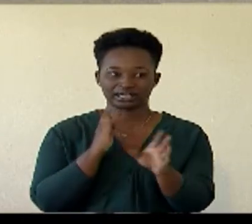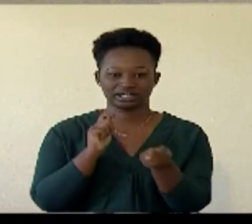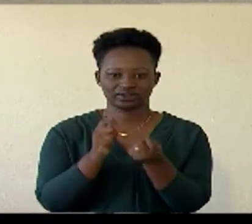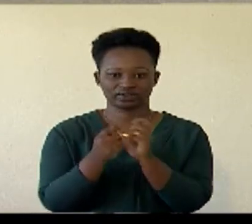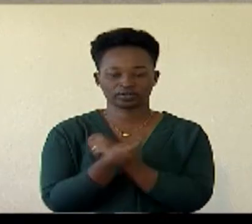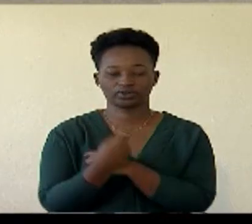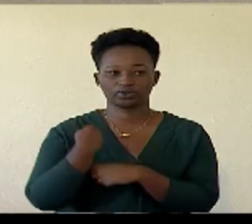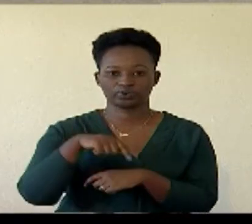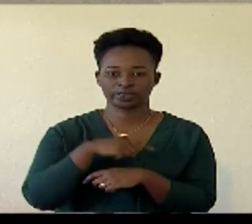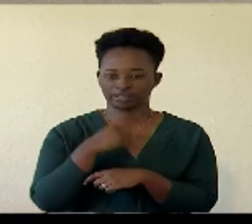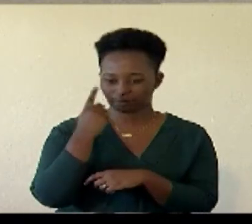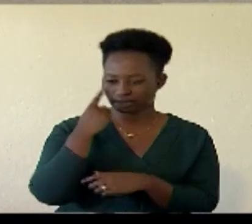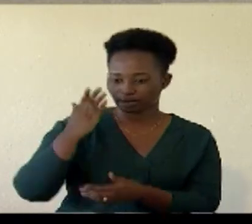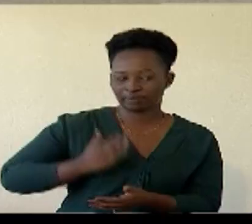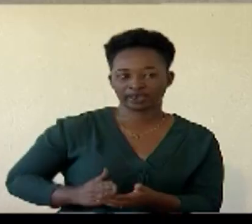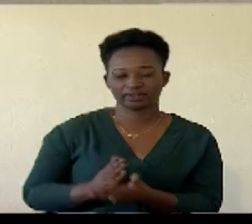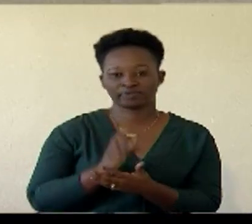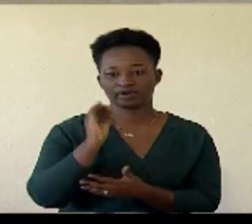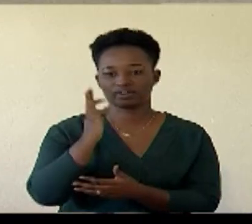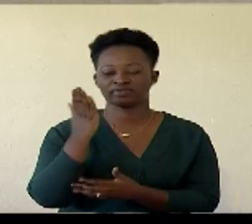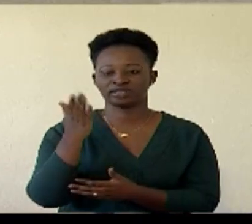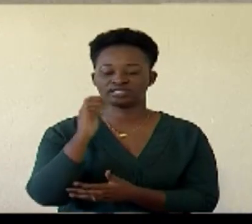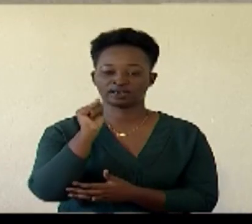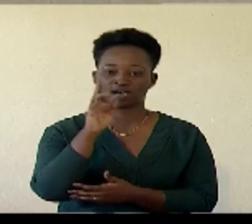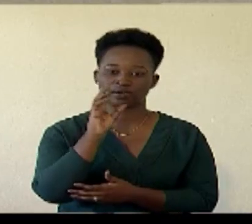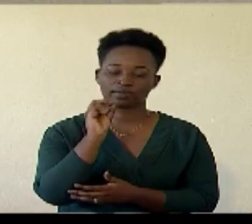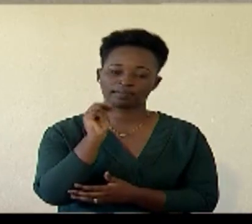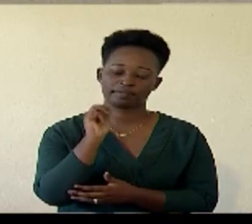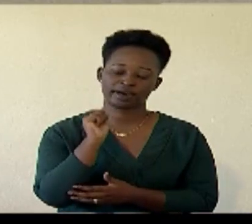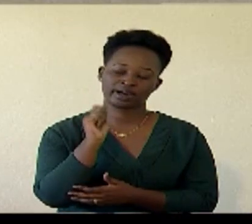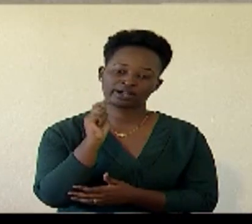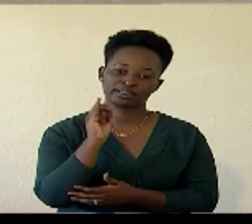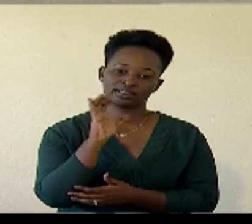the behavior of these aromatic acids,